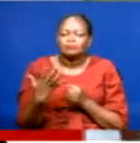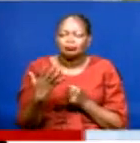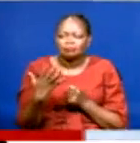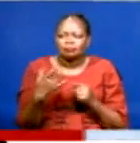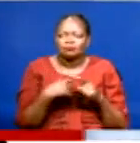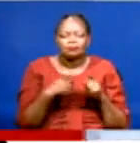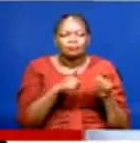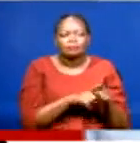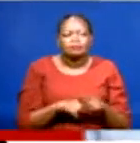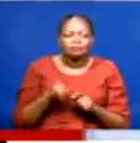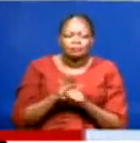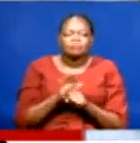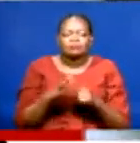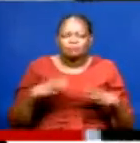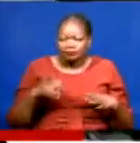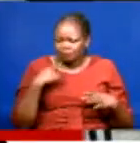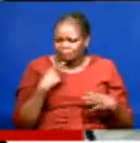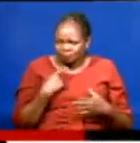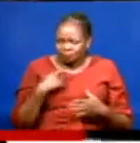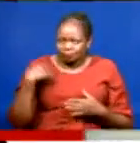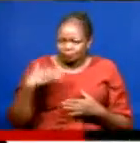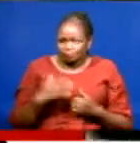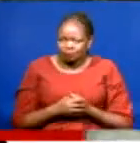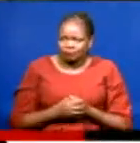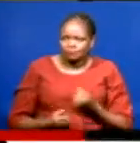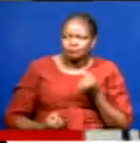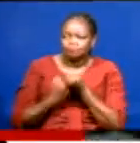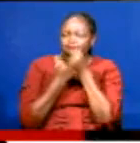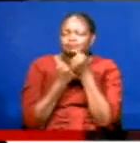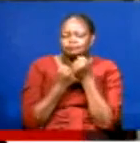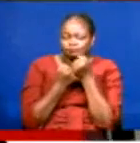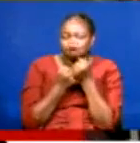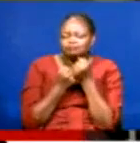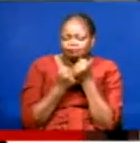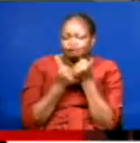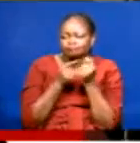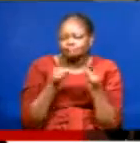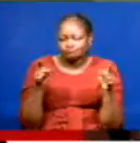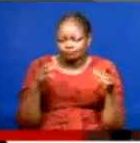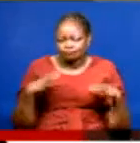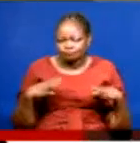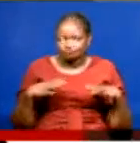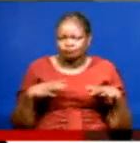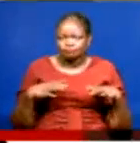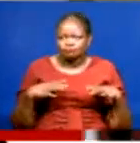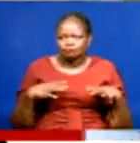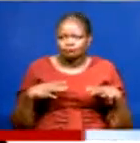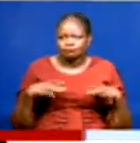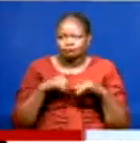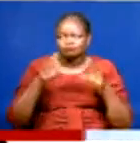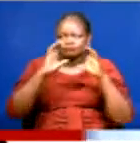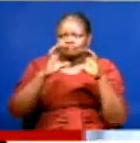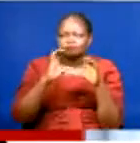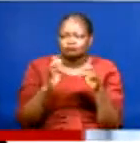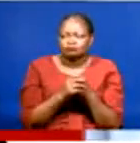Of course, there are several people who are always behind the sweat and the tears that we always see about from the boxers, and these are the coaches. And one of the